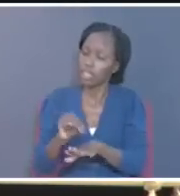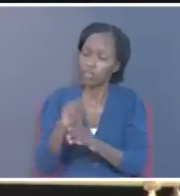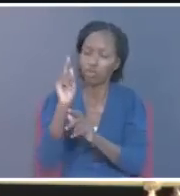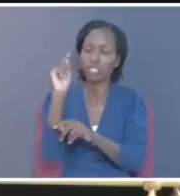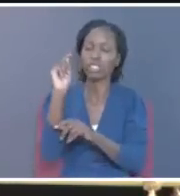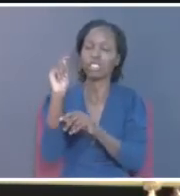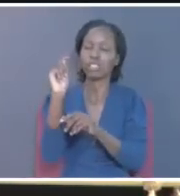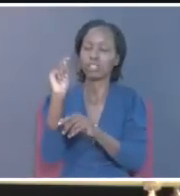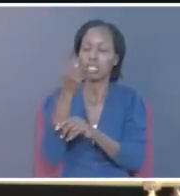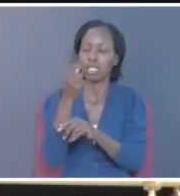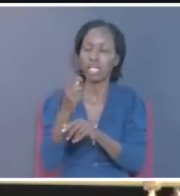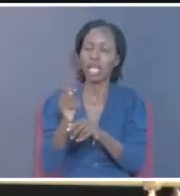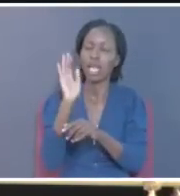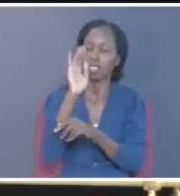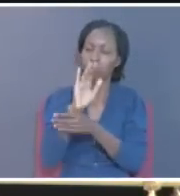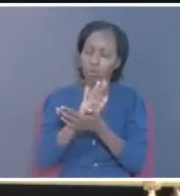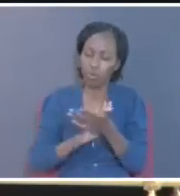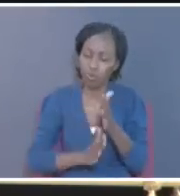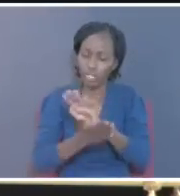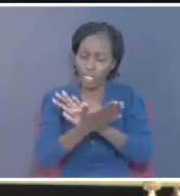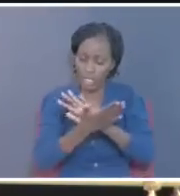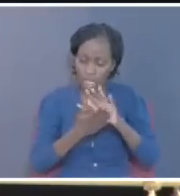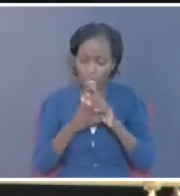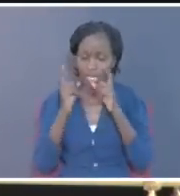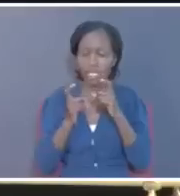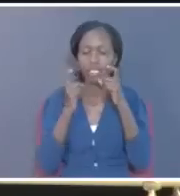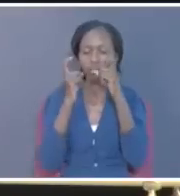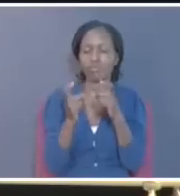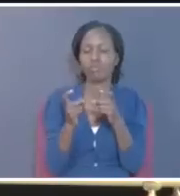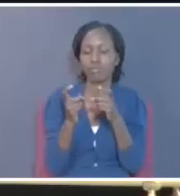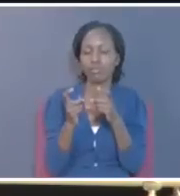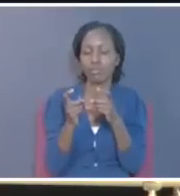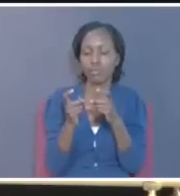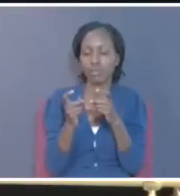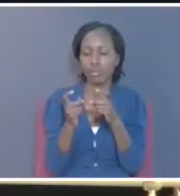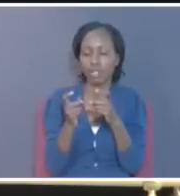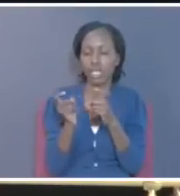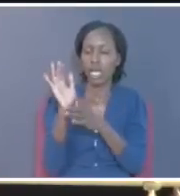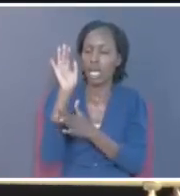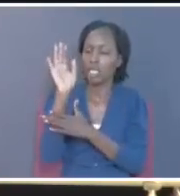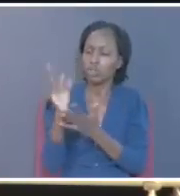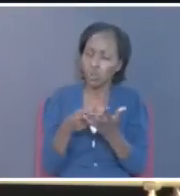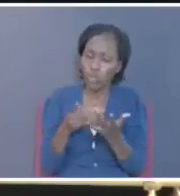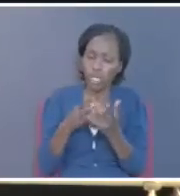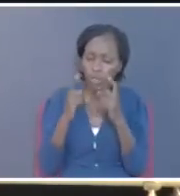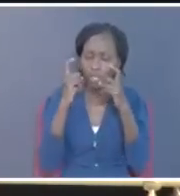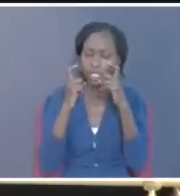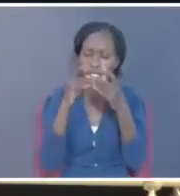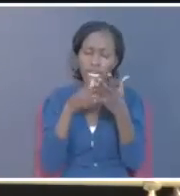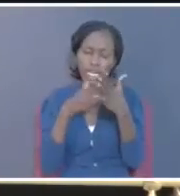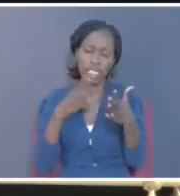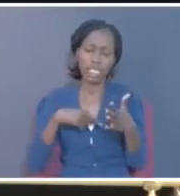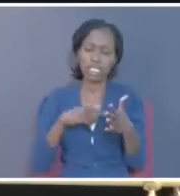I repent of our unrighteousness, Jehovah. Lord, I plead that you'd not count our sin against